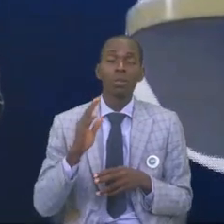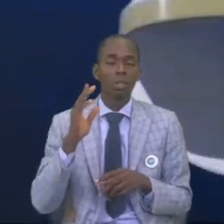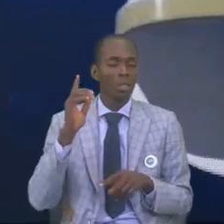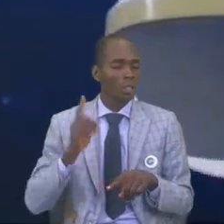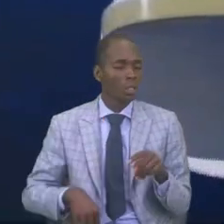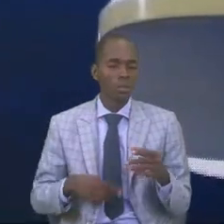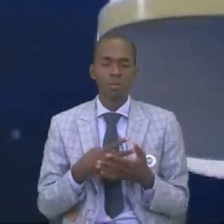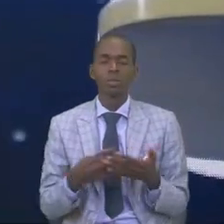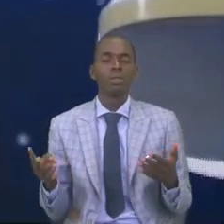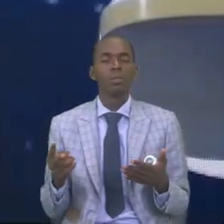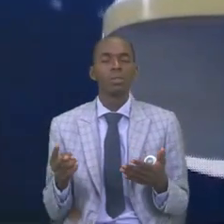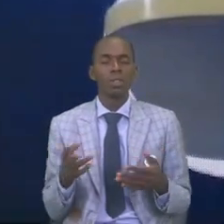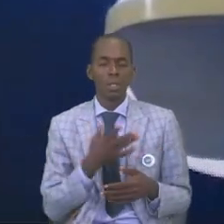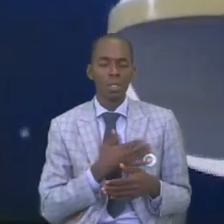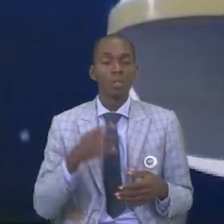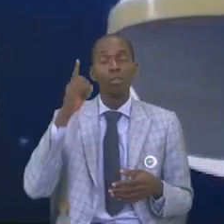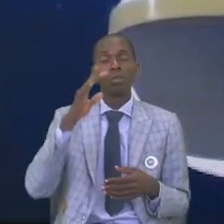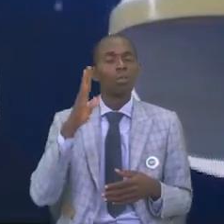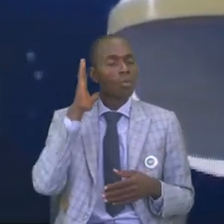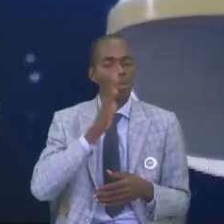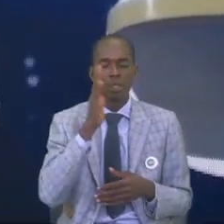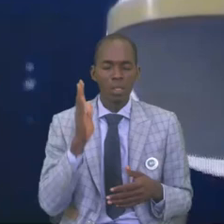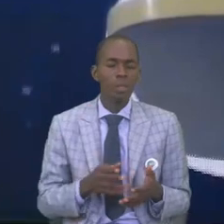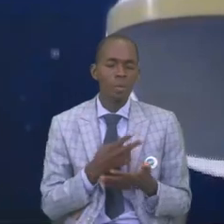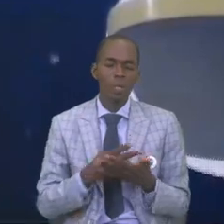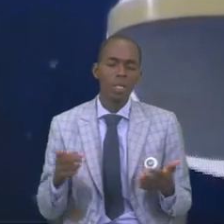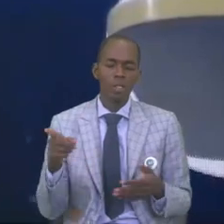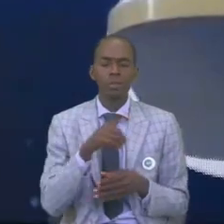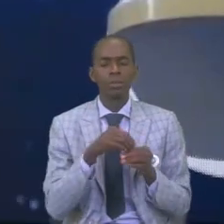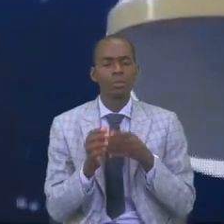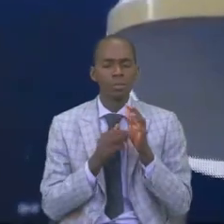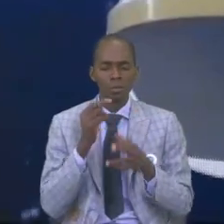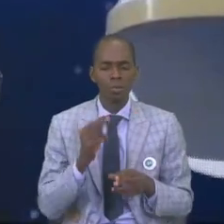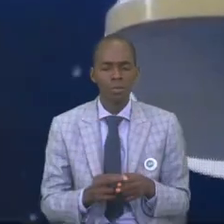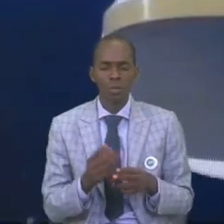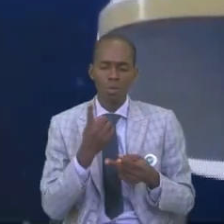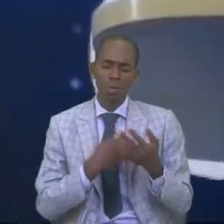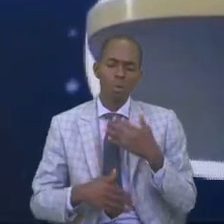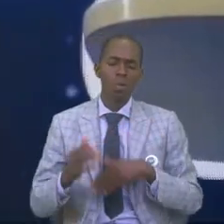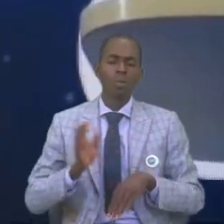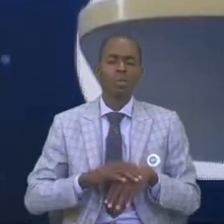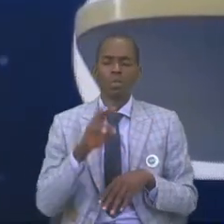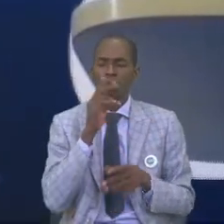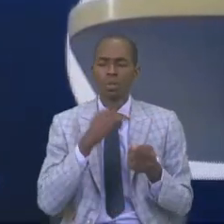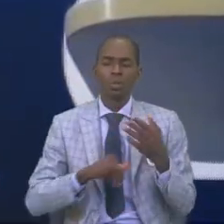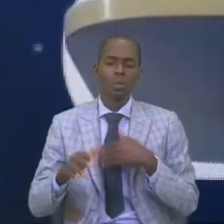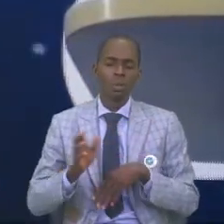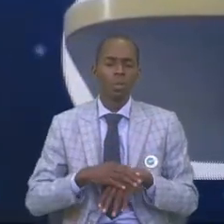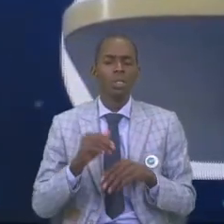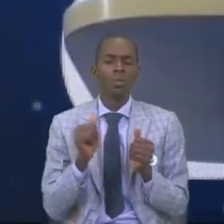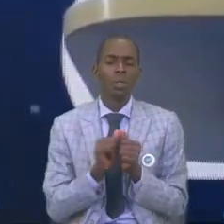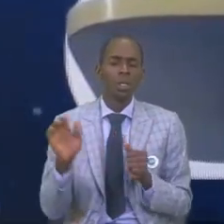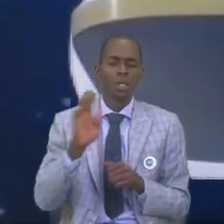fail. And God will never fail you. When you come back, you're coming back from for